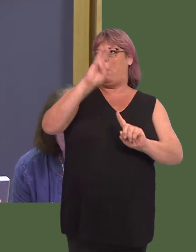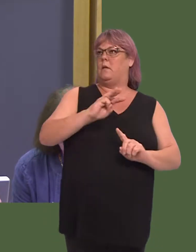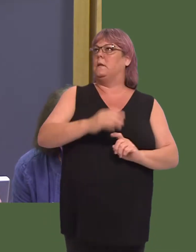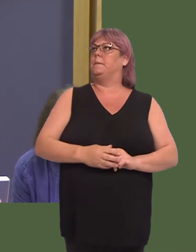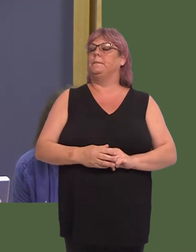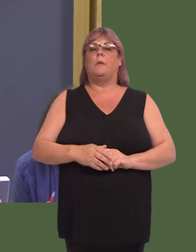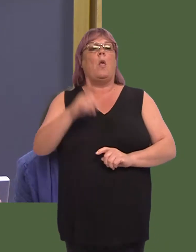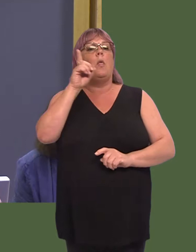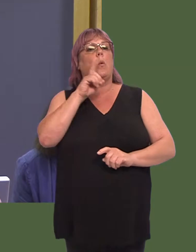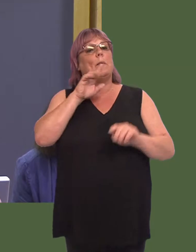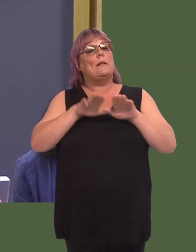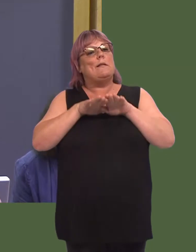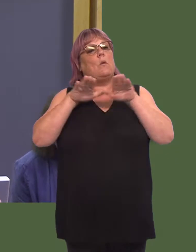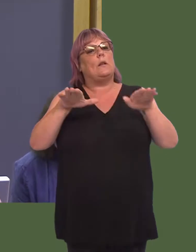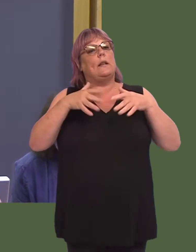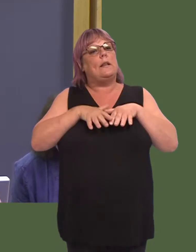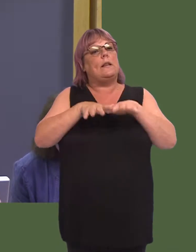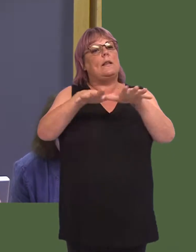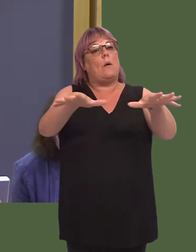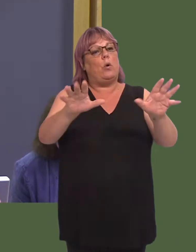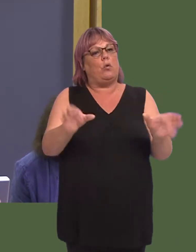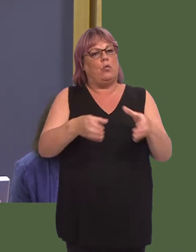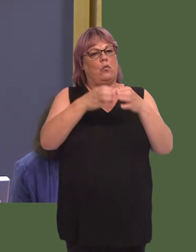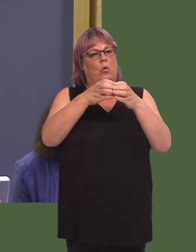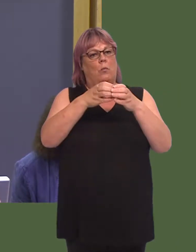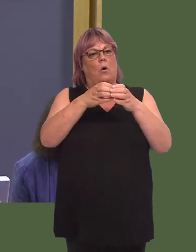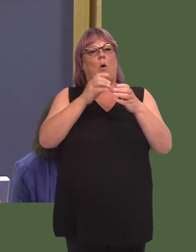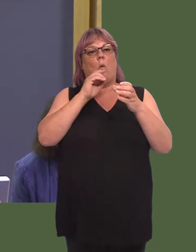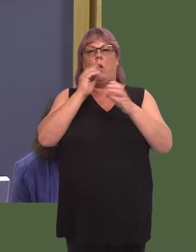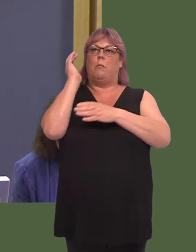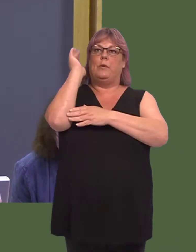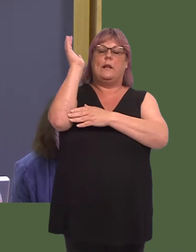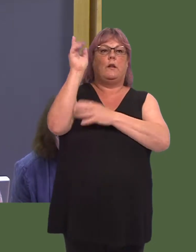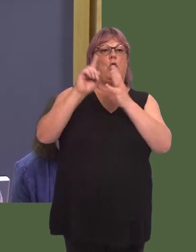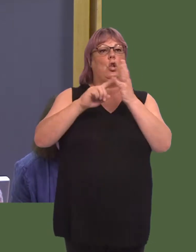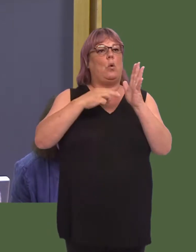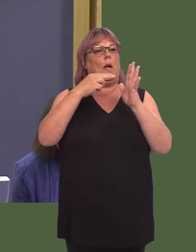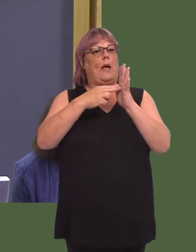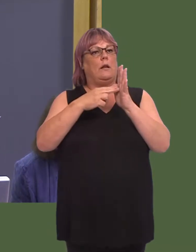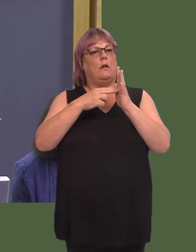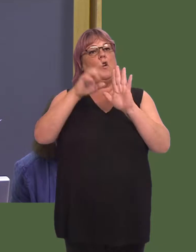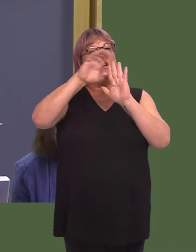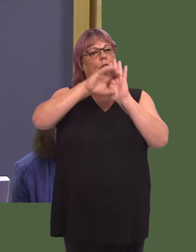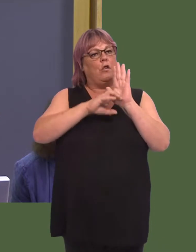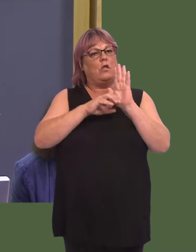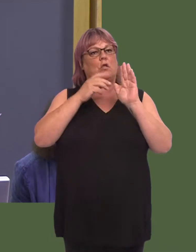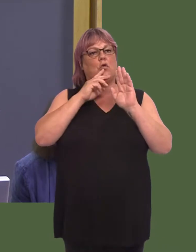of Welsh life. The Women's Equality Network delegation is presenting their UN Convention on the